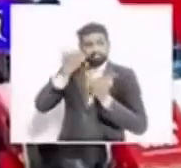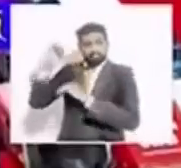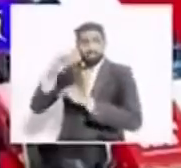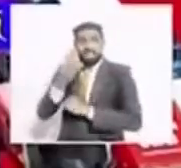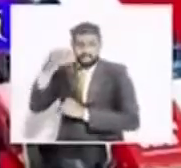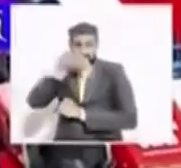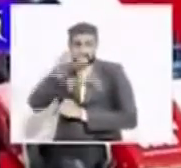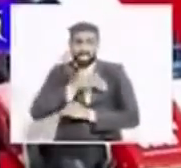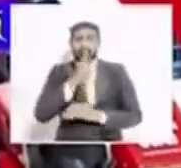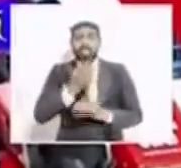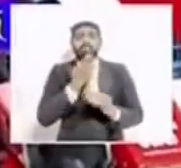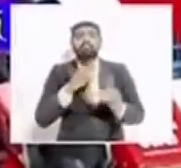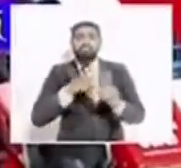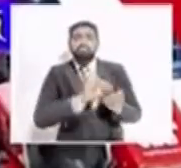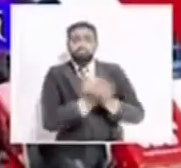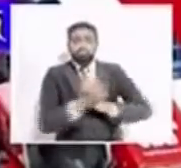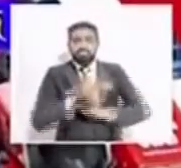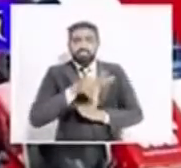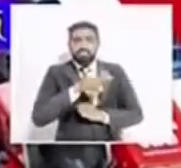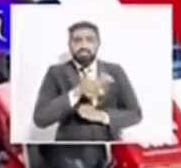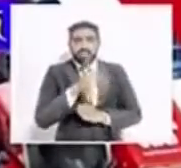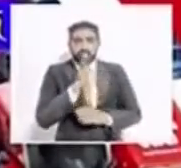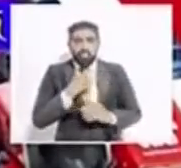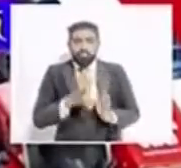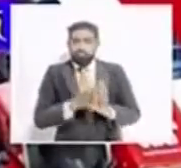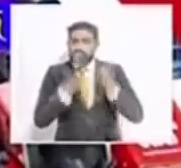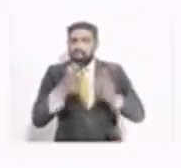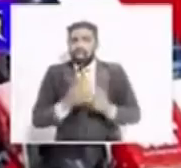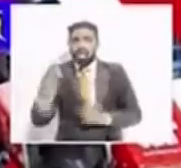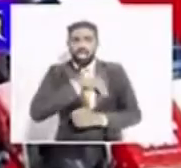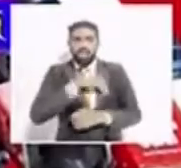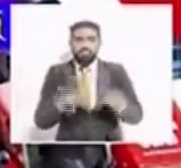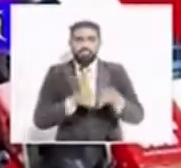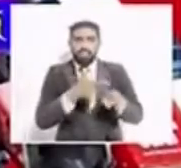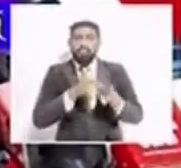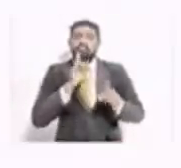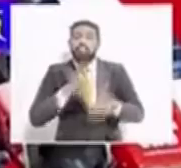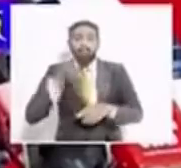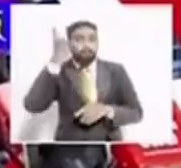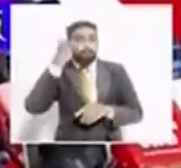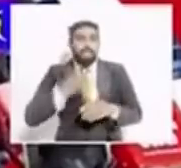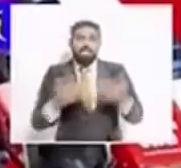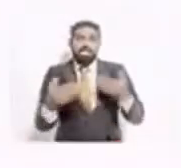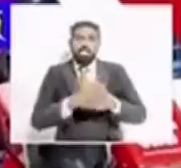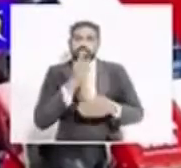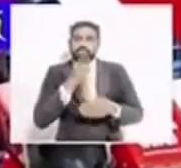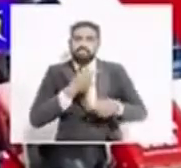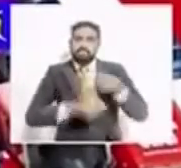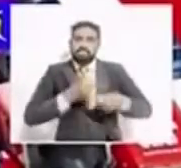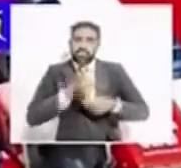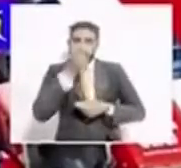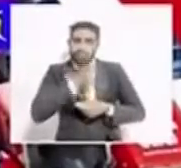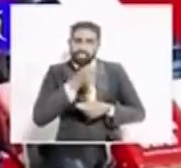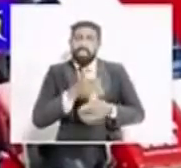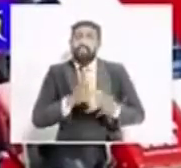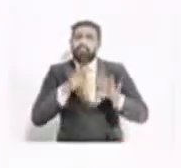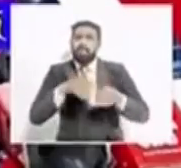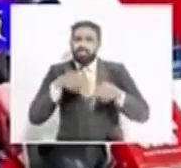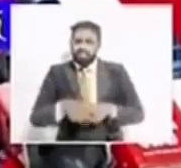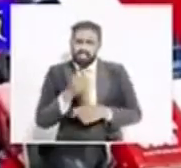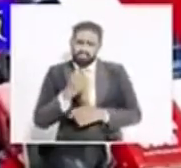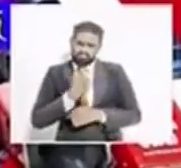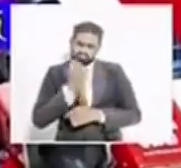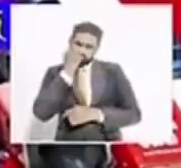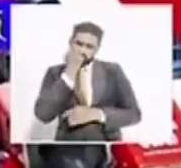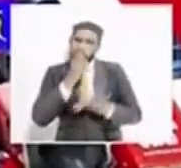these black market practices to grow within our economy. Now we have a serious concern as to whether the dollar was allowed to float to bring